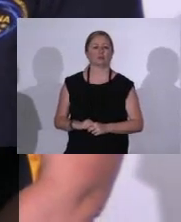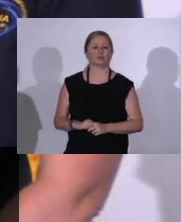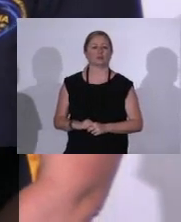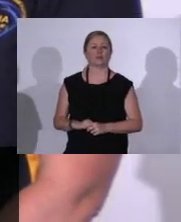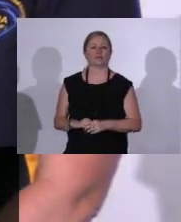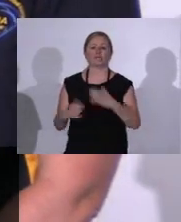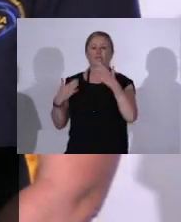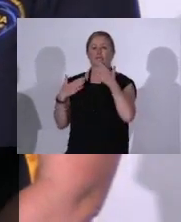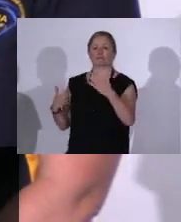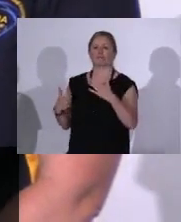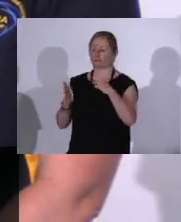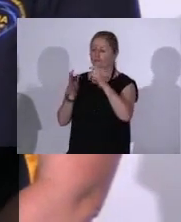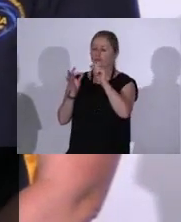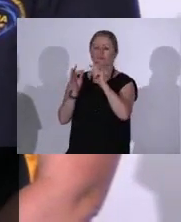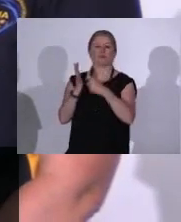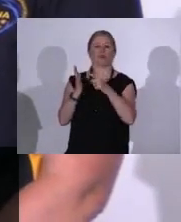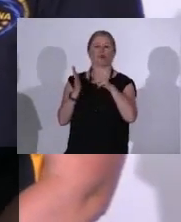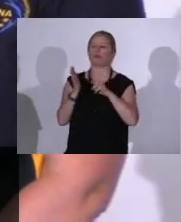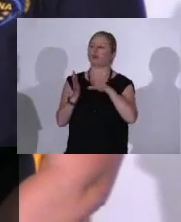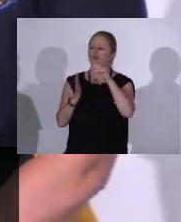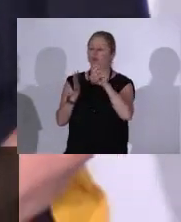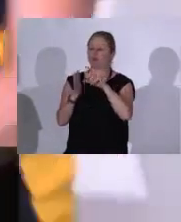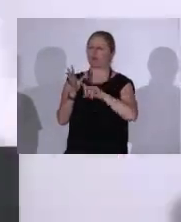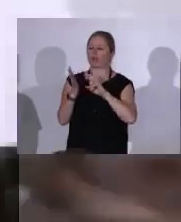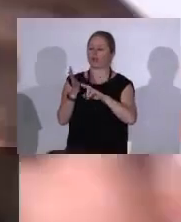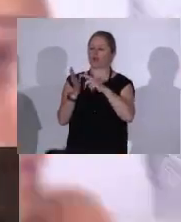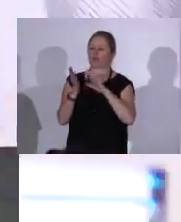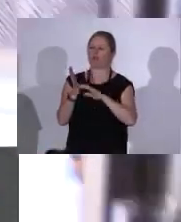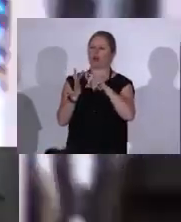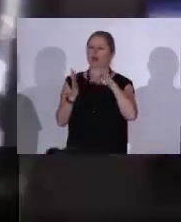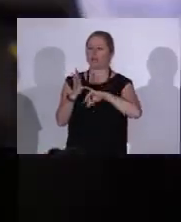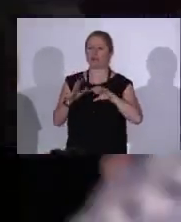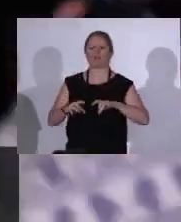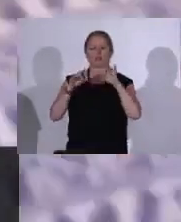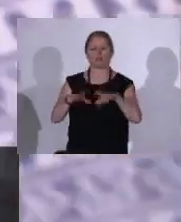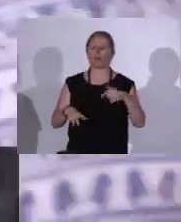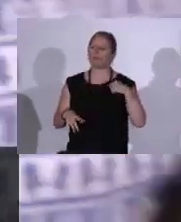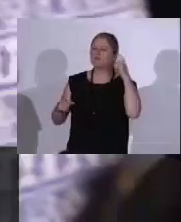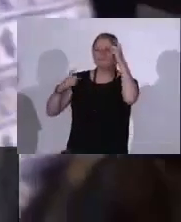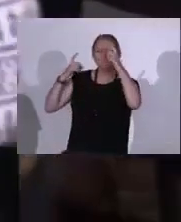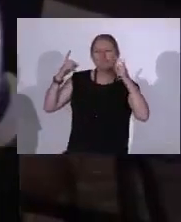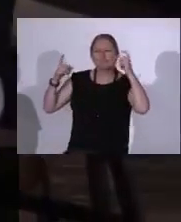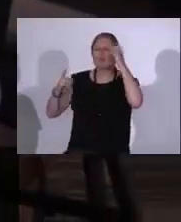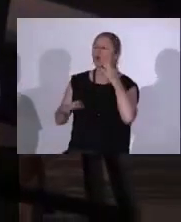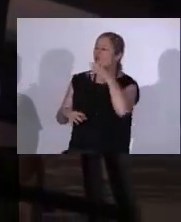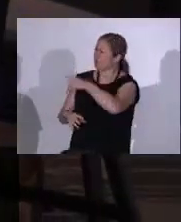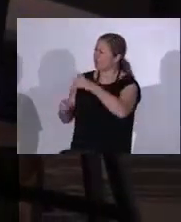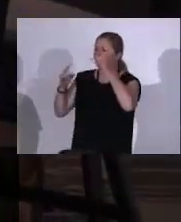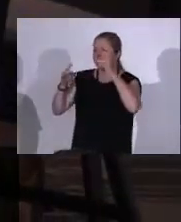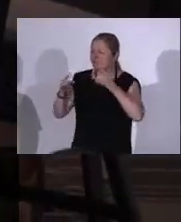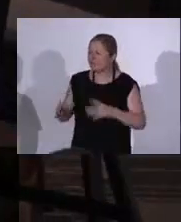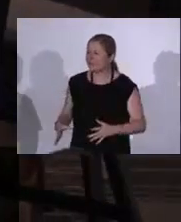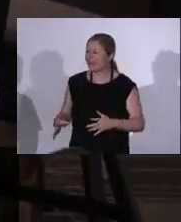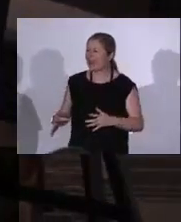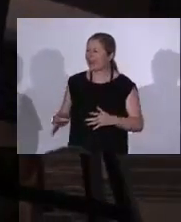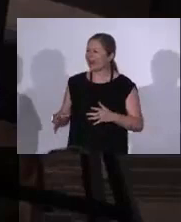Thank you. Bron from Dynamics Australia. I'm just curious, obviously when you first got started, obviously there's not a lot of templates, particularly